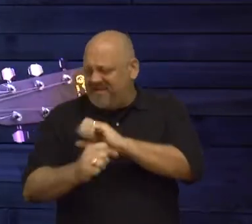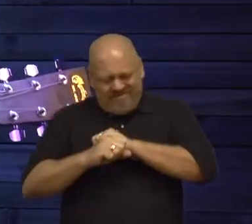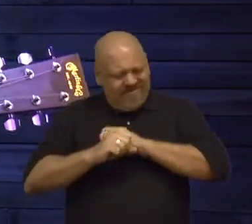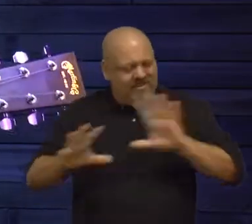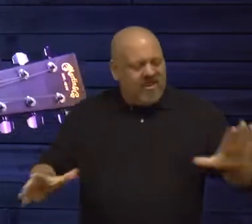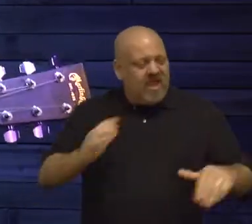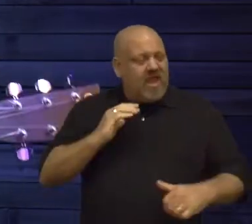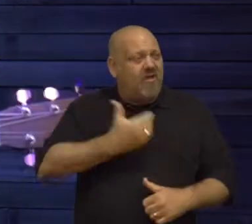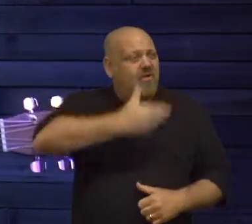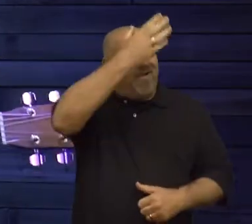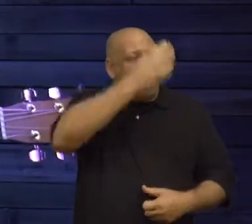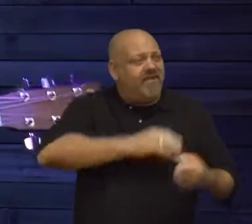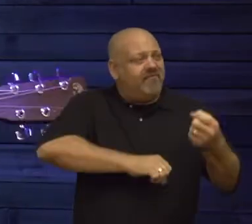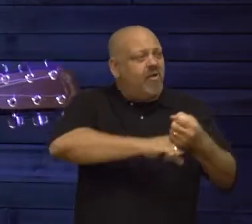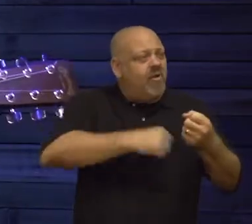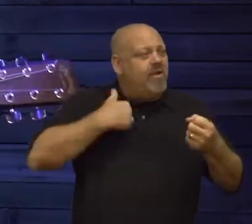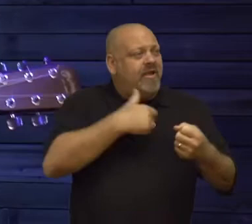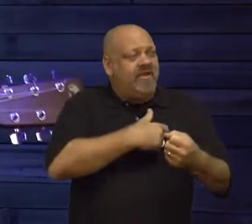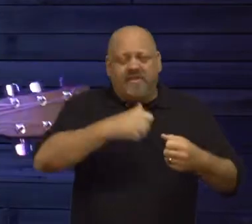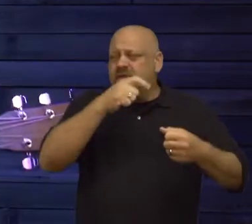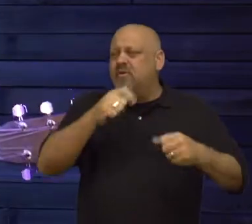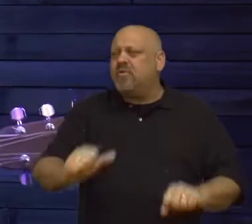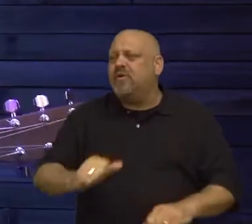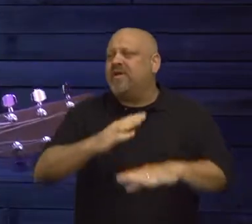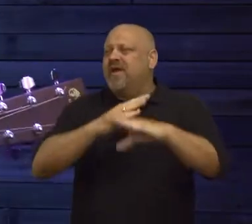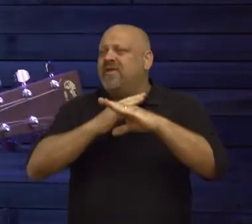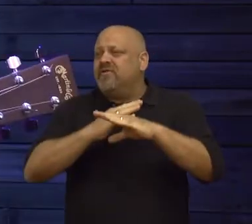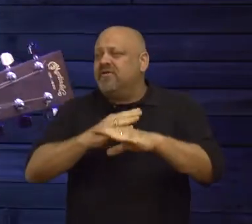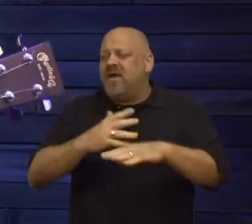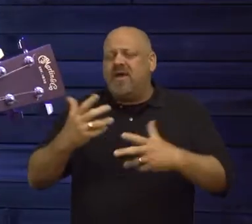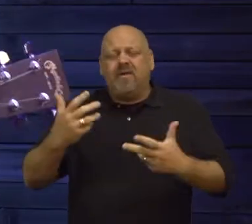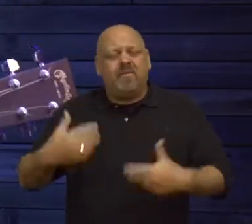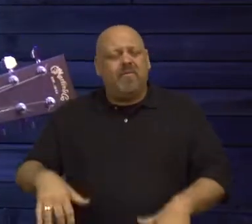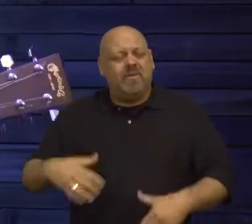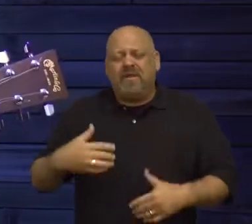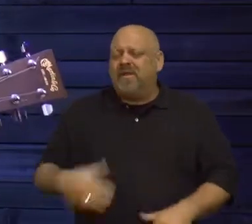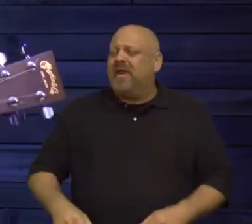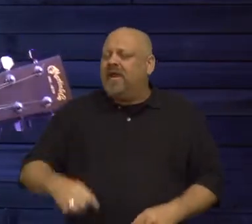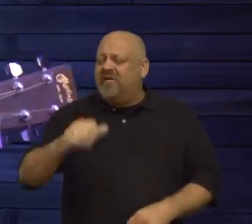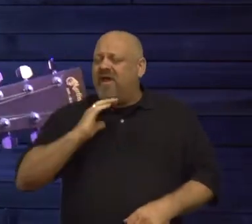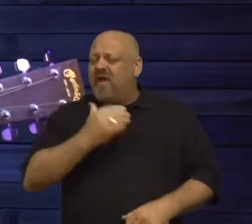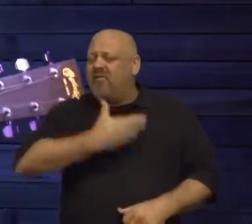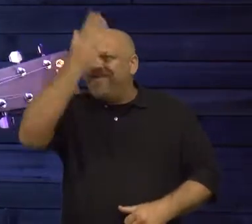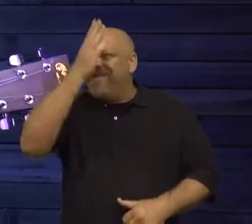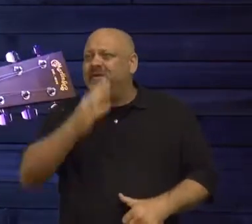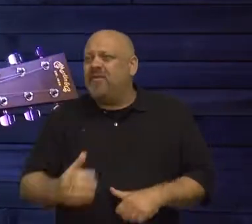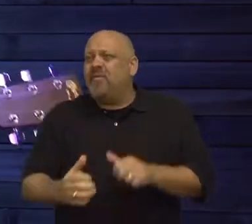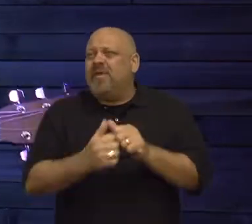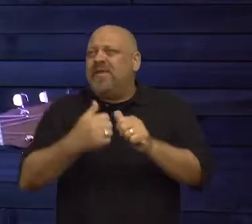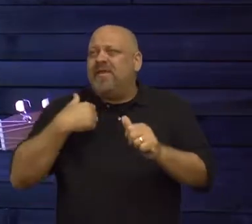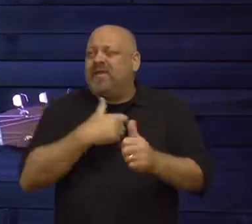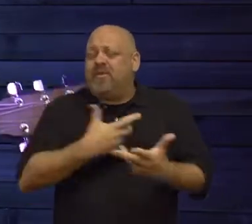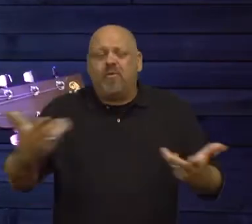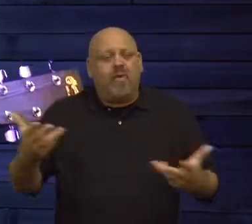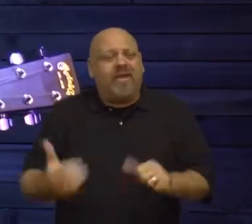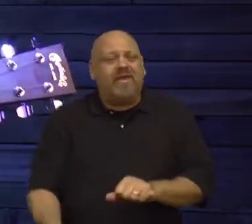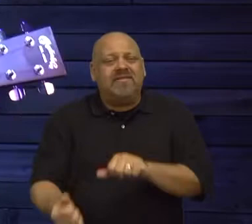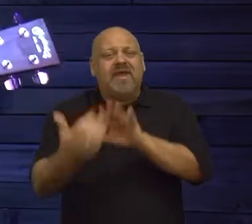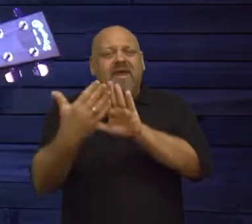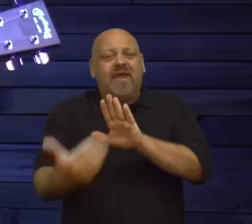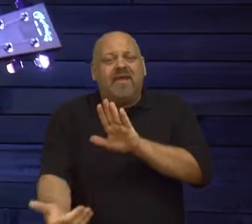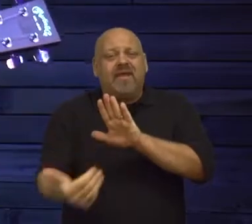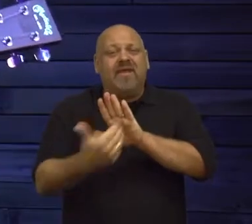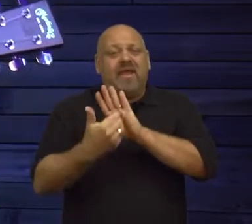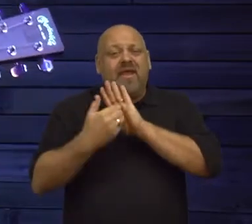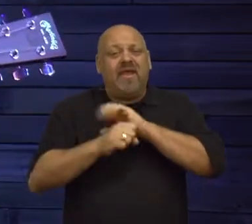stand against. And if our God is for us, then who could ever stop us? And if our God is with us, then what